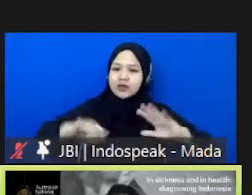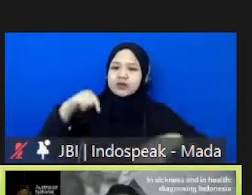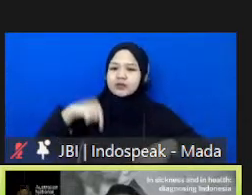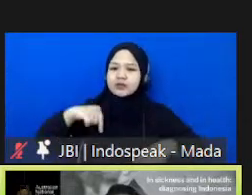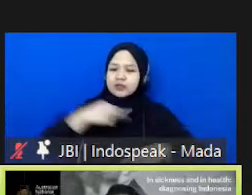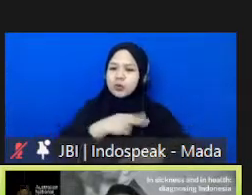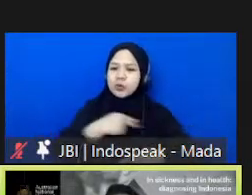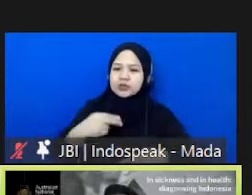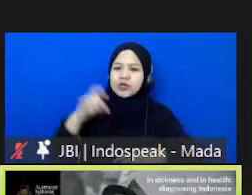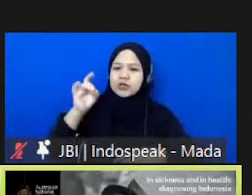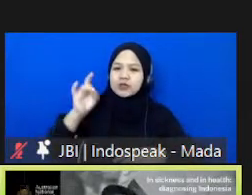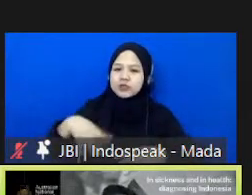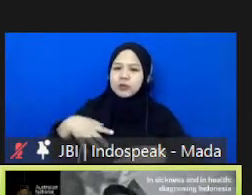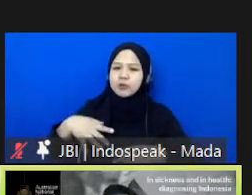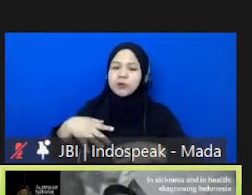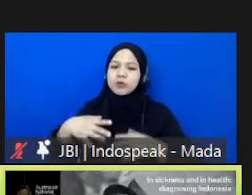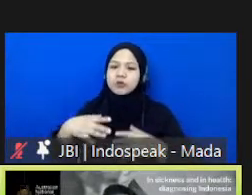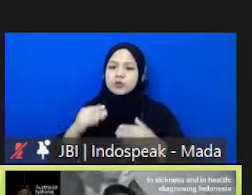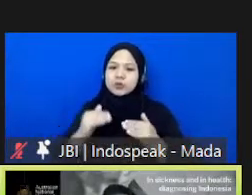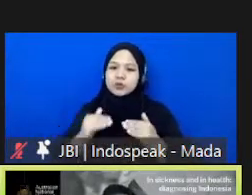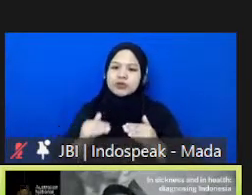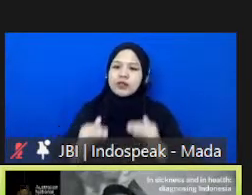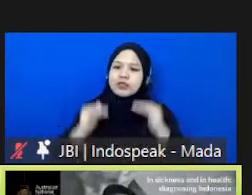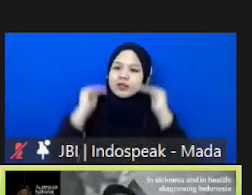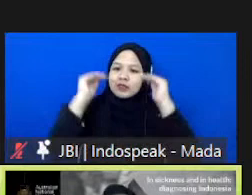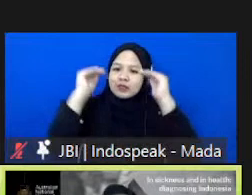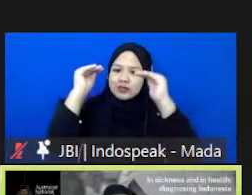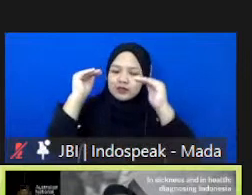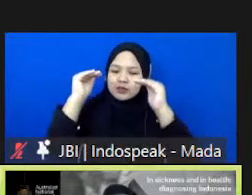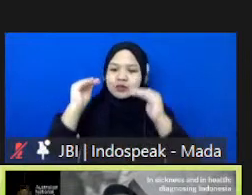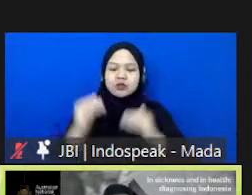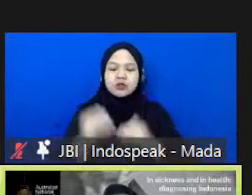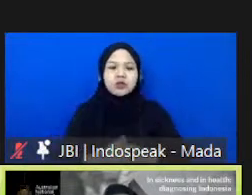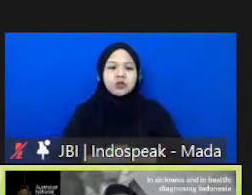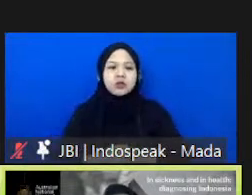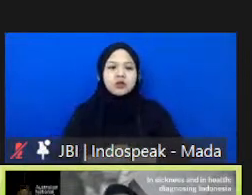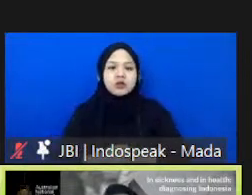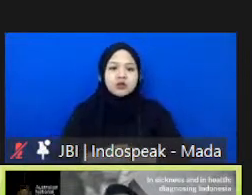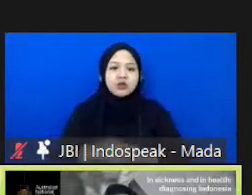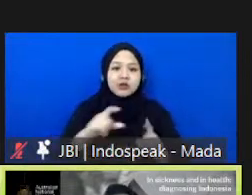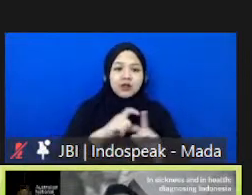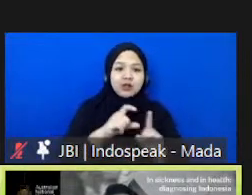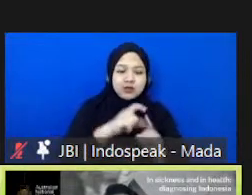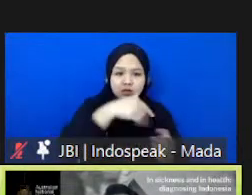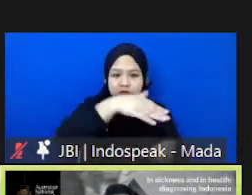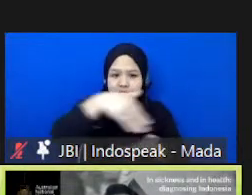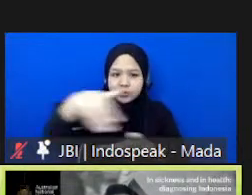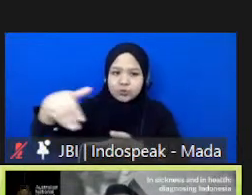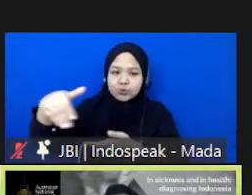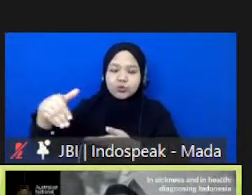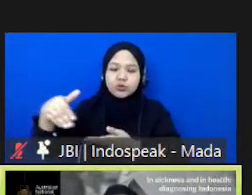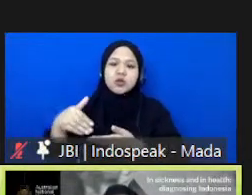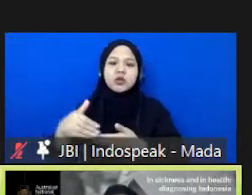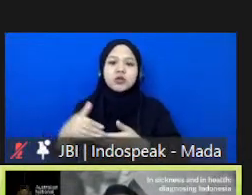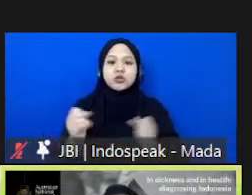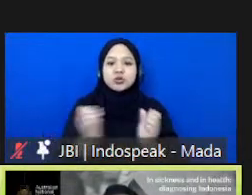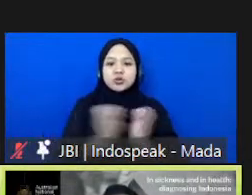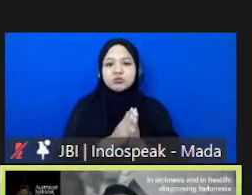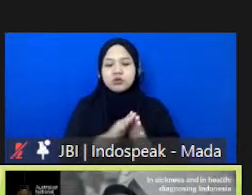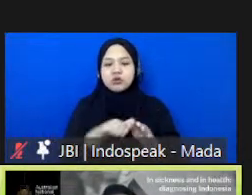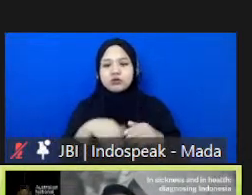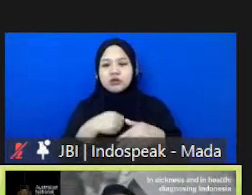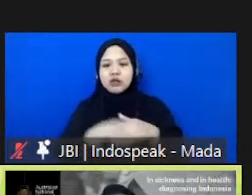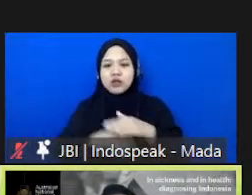maternal and child health burden, even with the dearth of data collection in terms of mortality and morbidity as